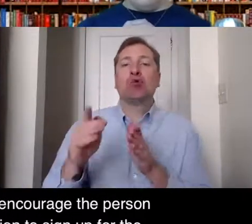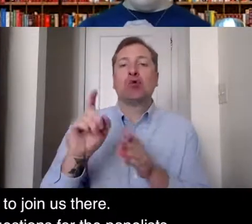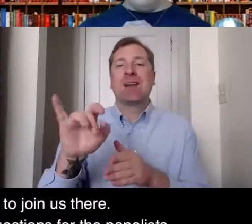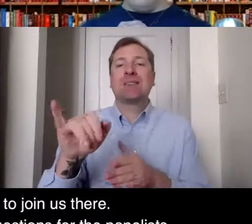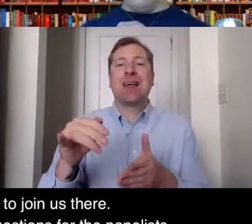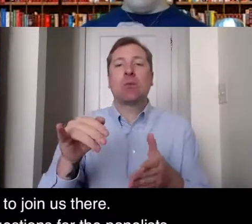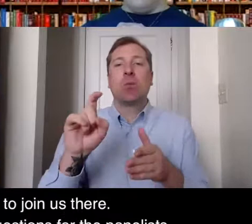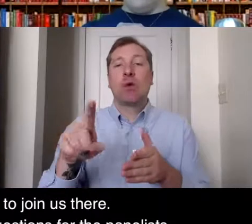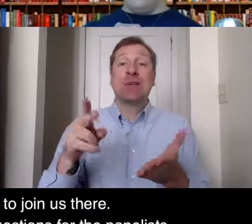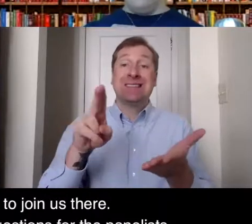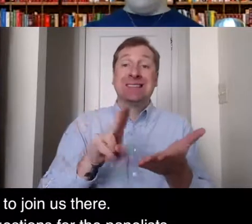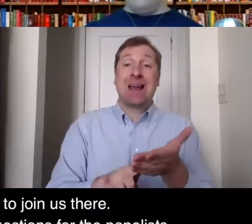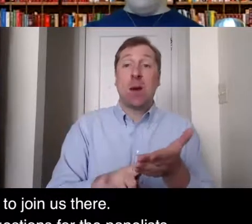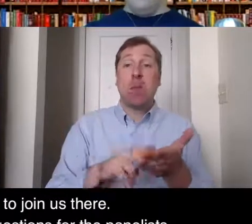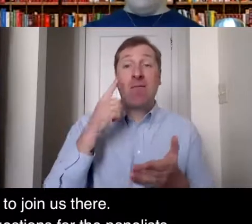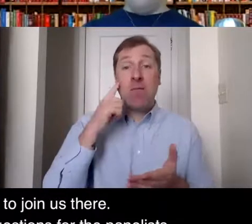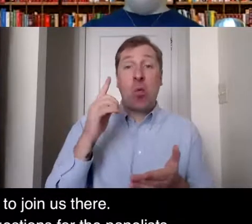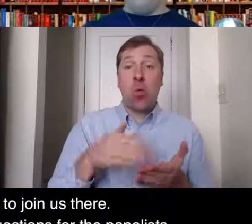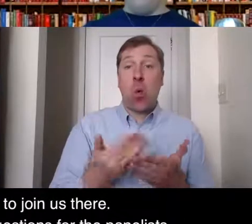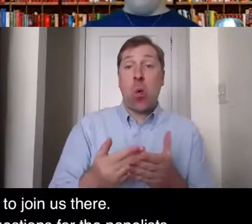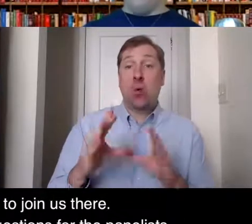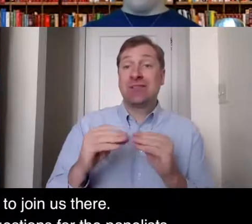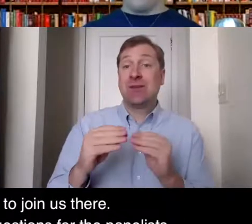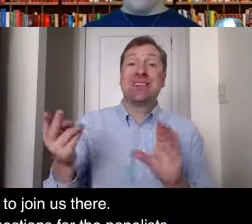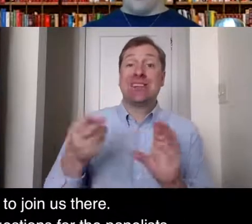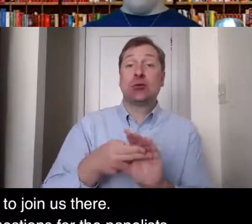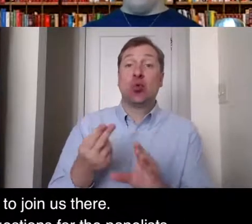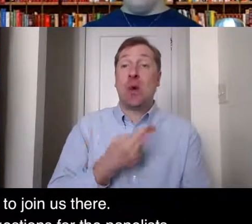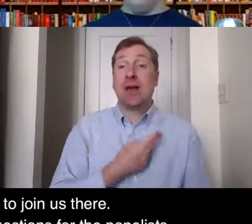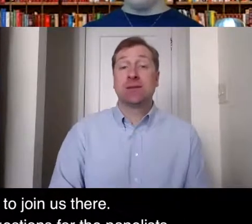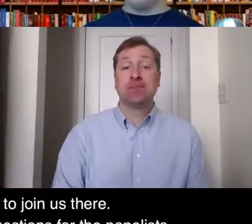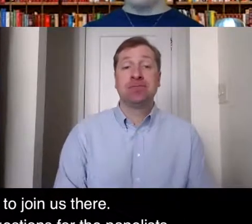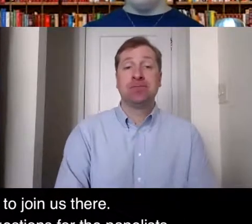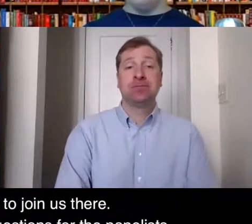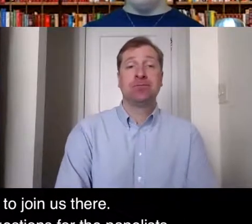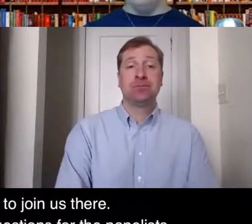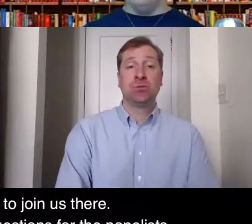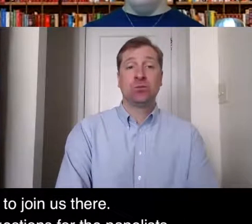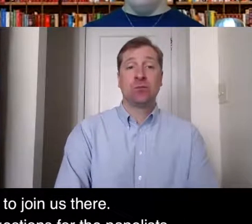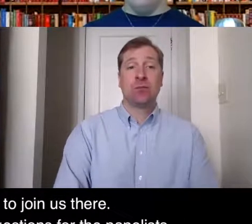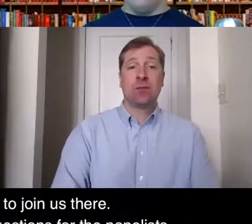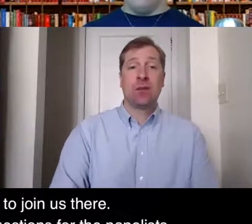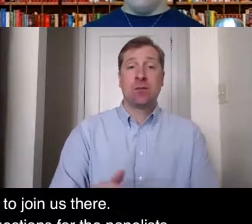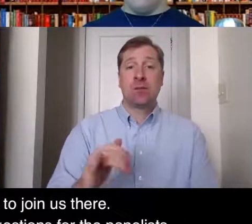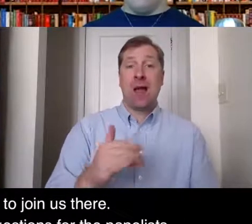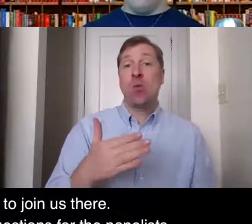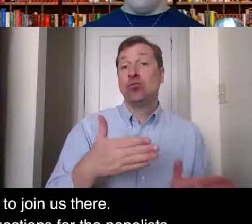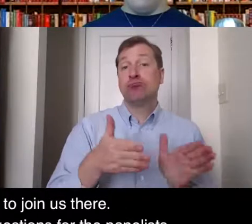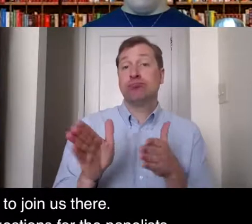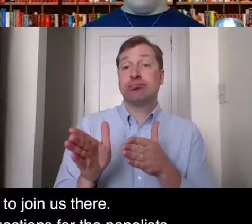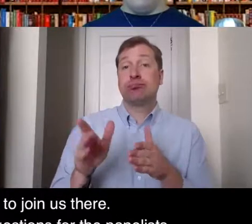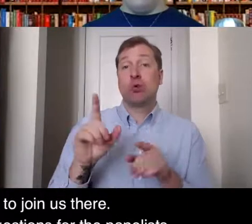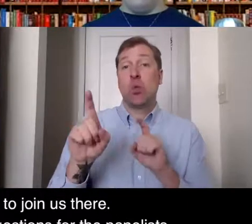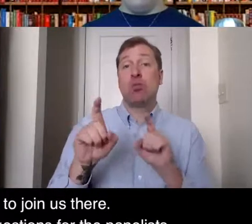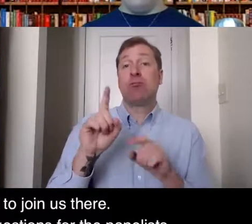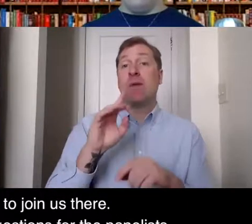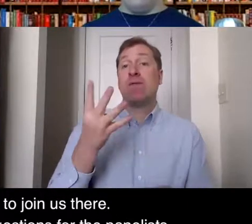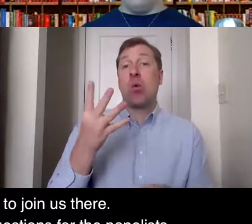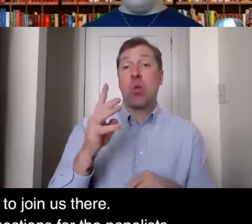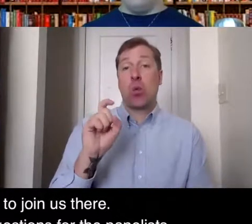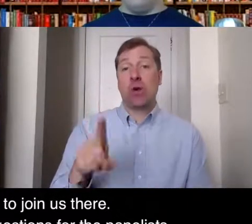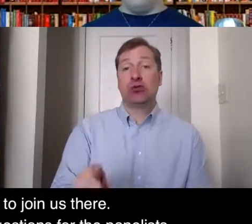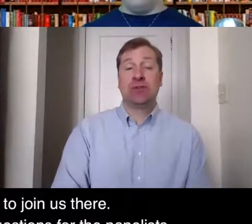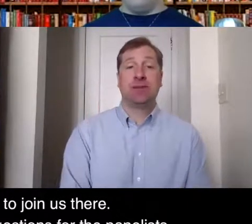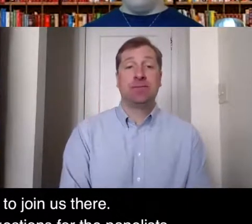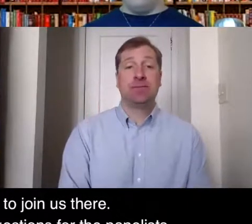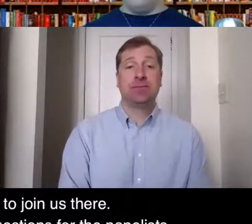up for the entire series and to join us there. Now, switching back to questions for